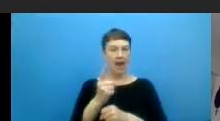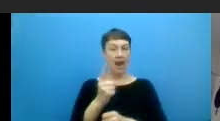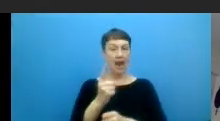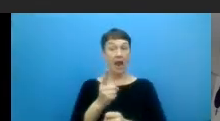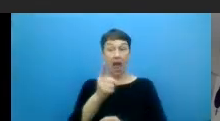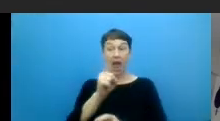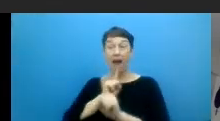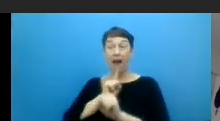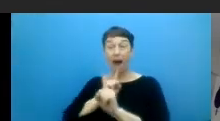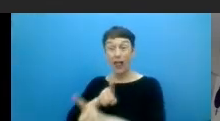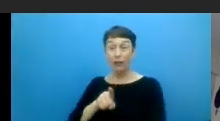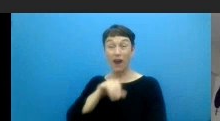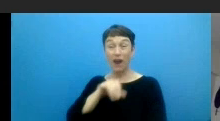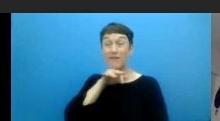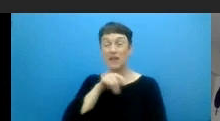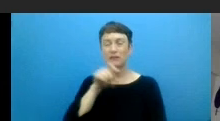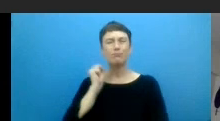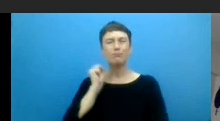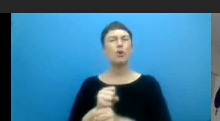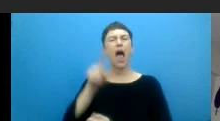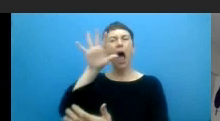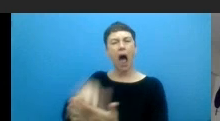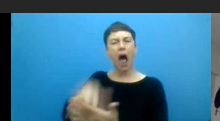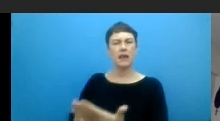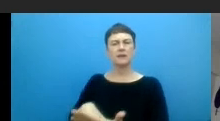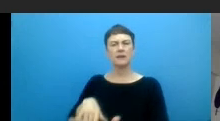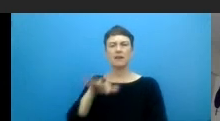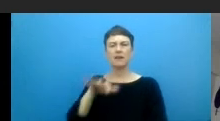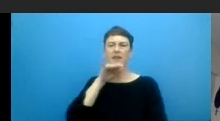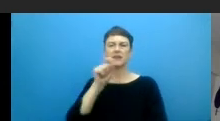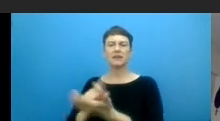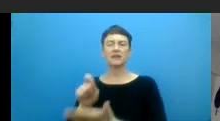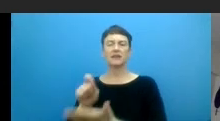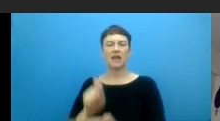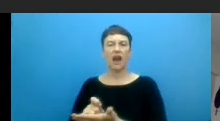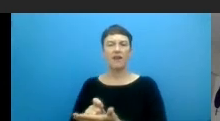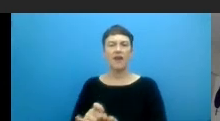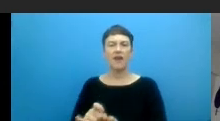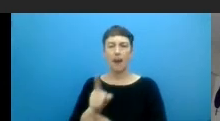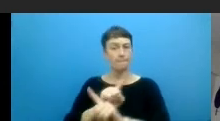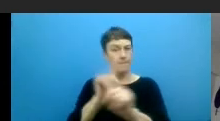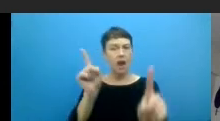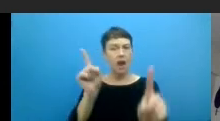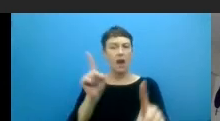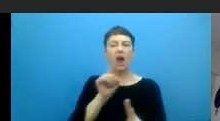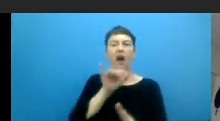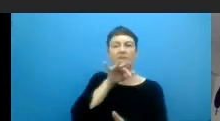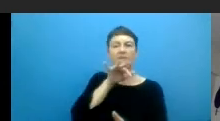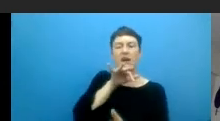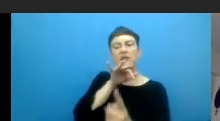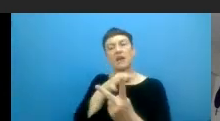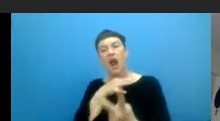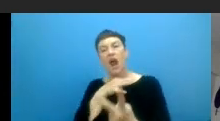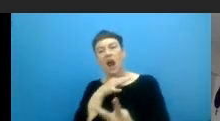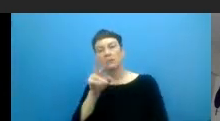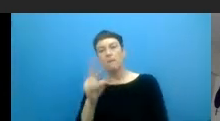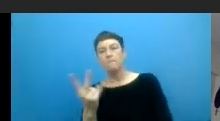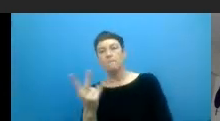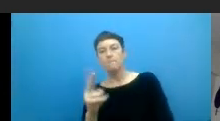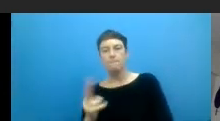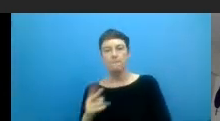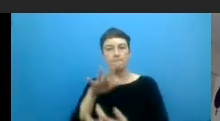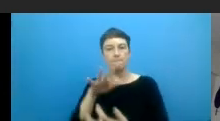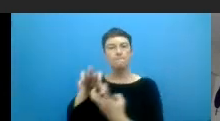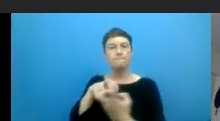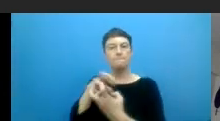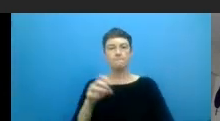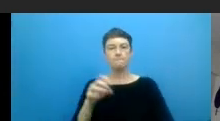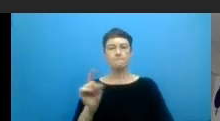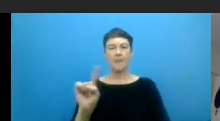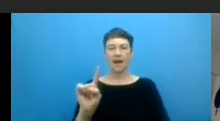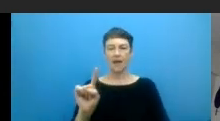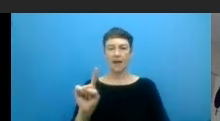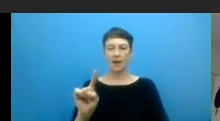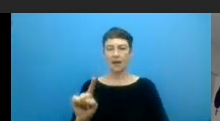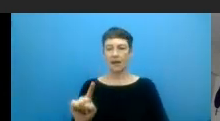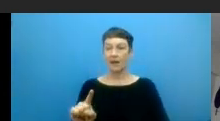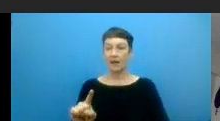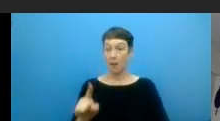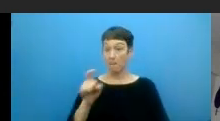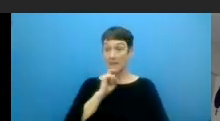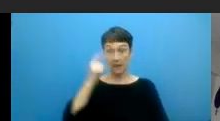that's especially in this kind of environment where you hear the languages all the time. There